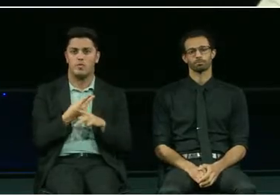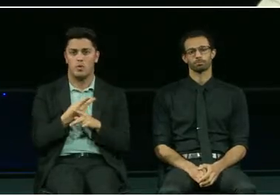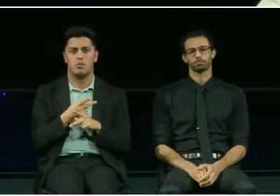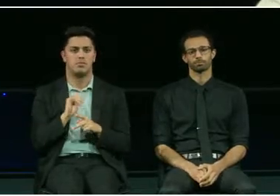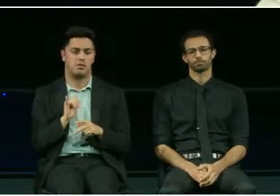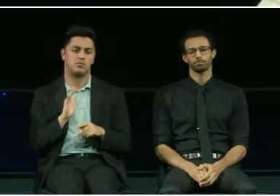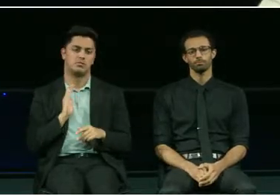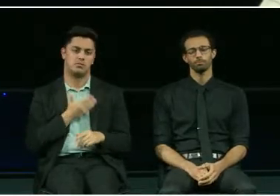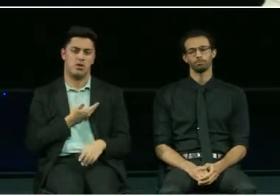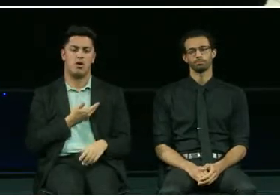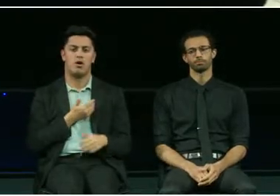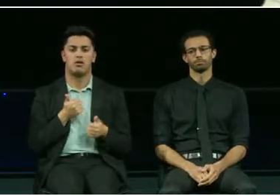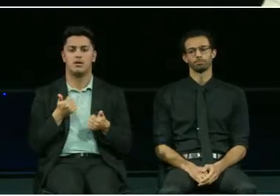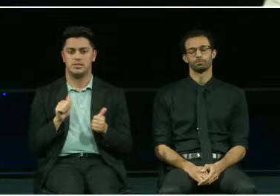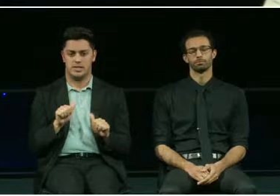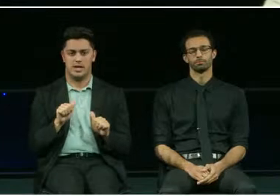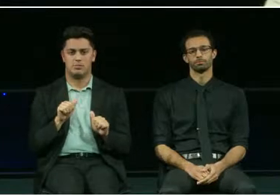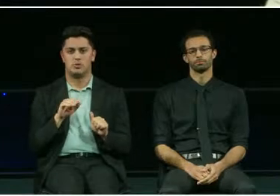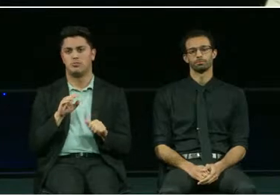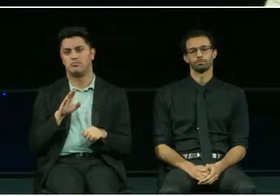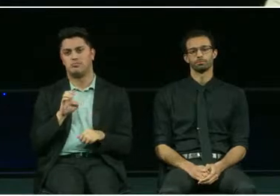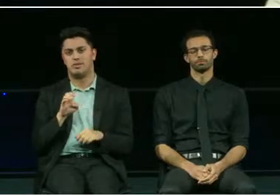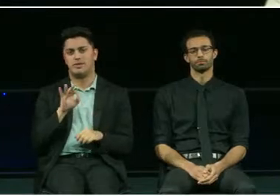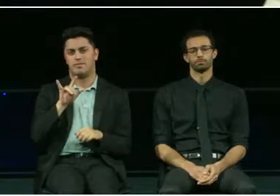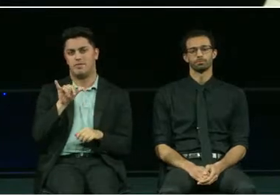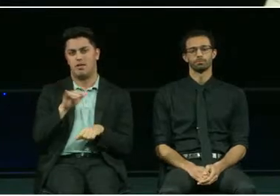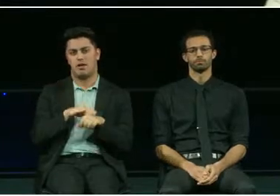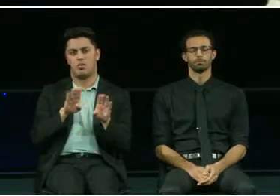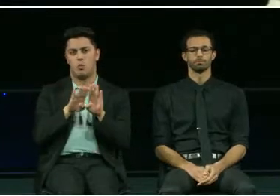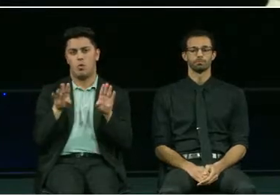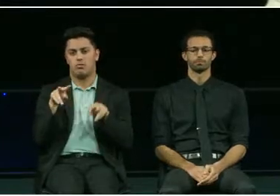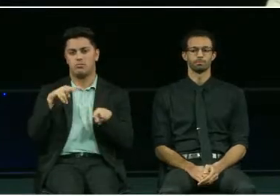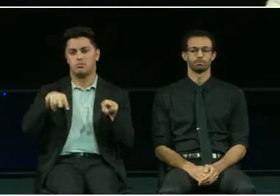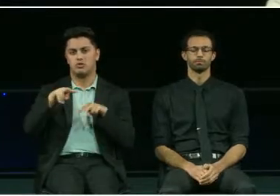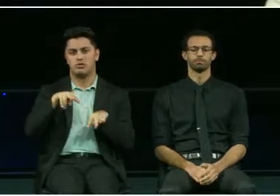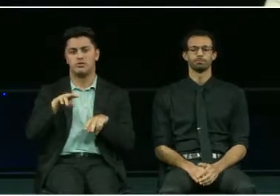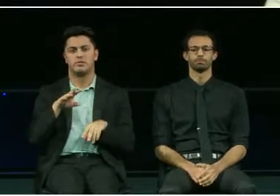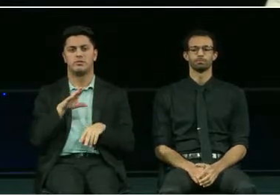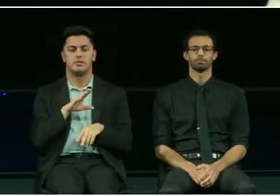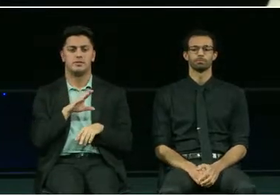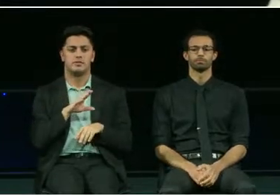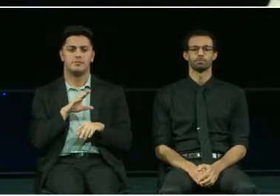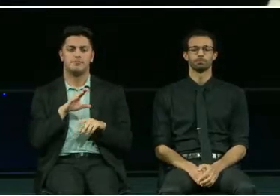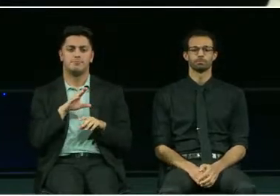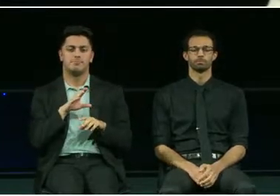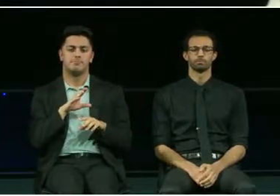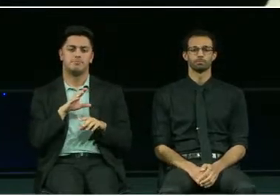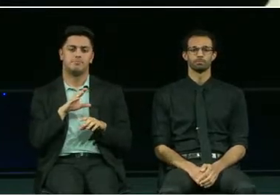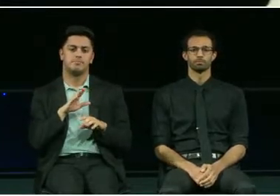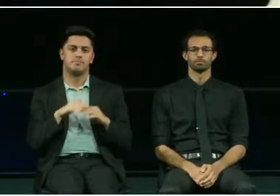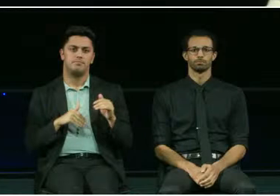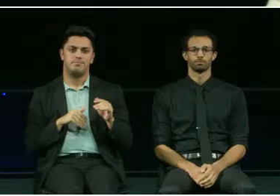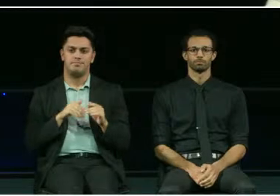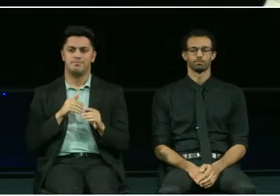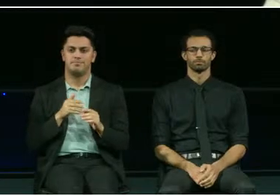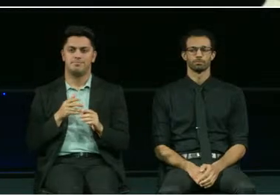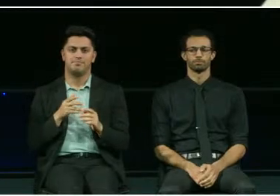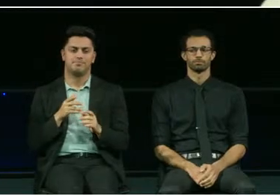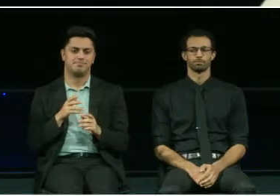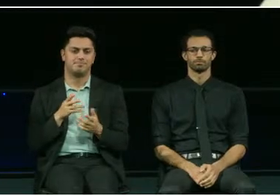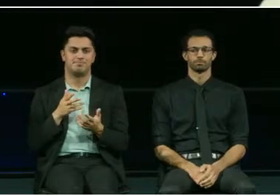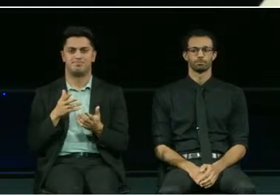attempt, to be fly on the wall and observe them, but rather than to lean in or impose anything